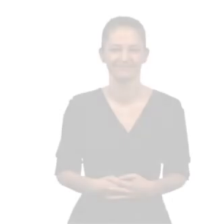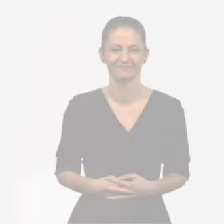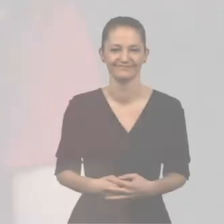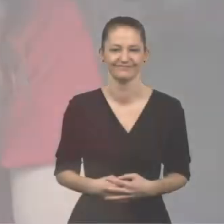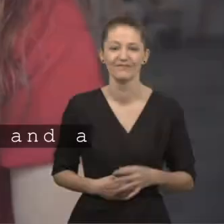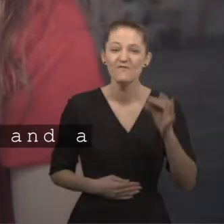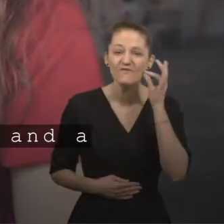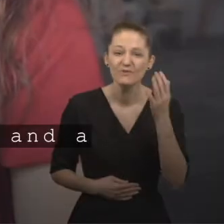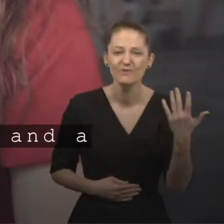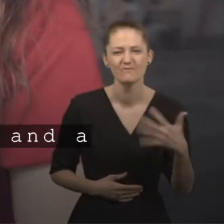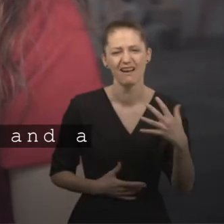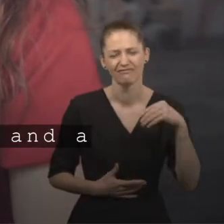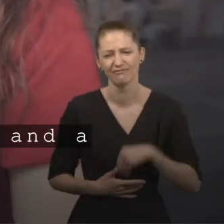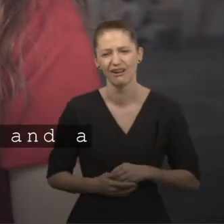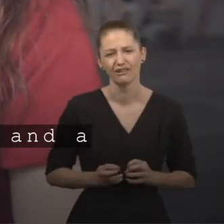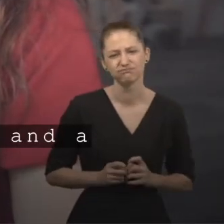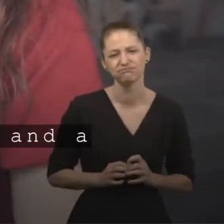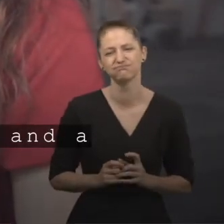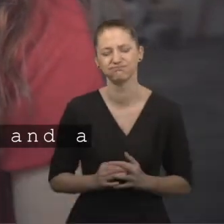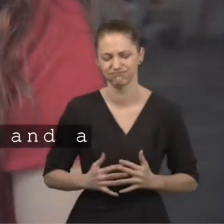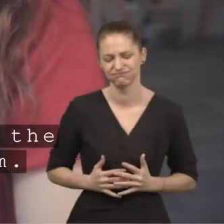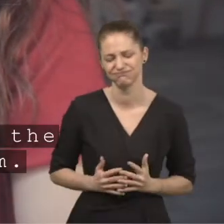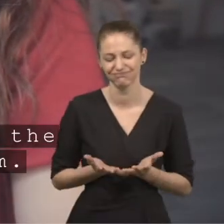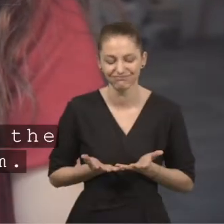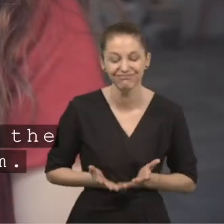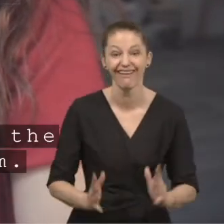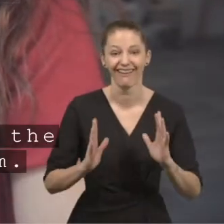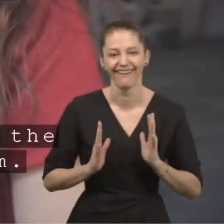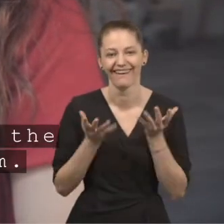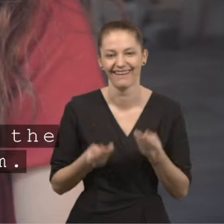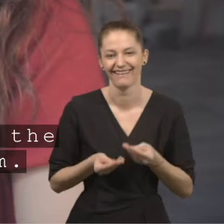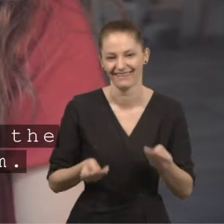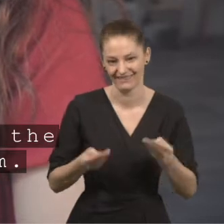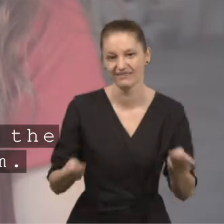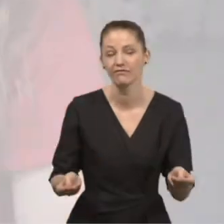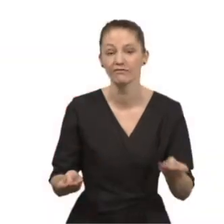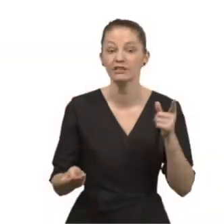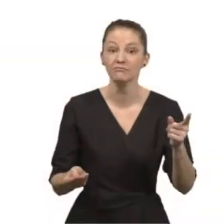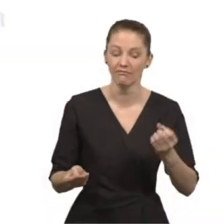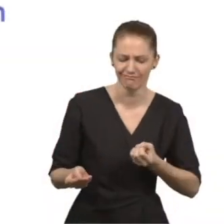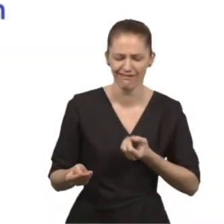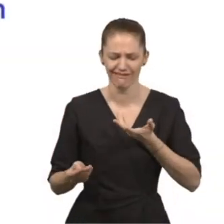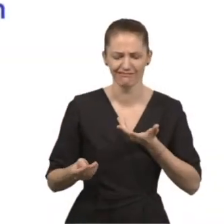The woman is the creator and a life giver. She carries within her the light and the wisdom.